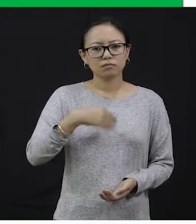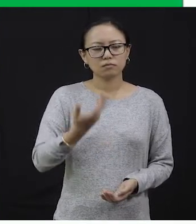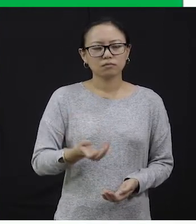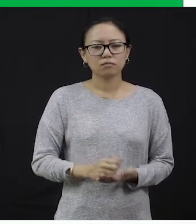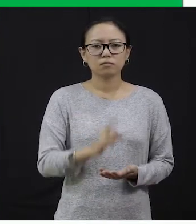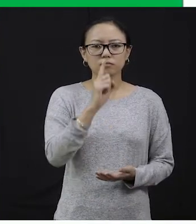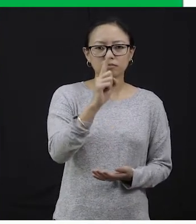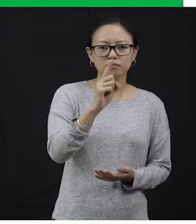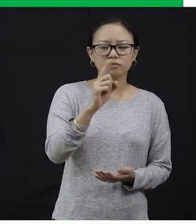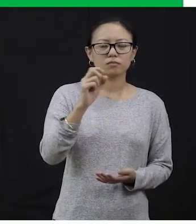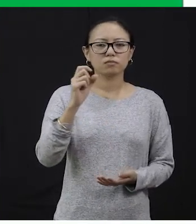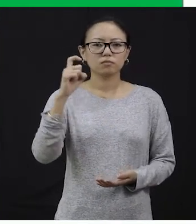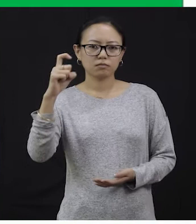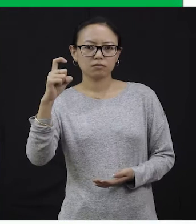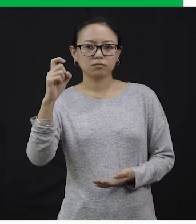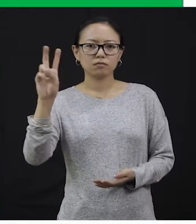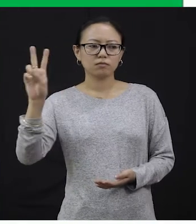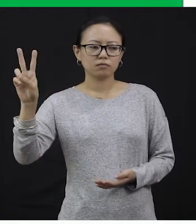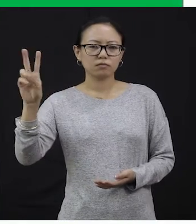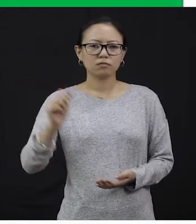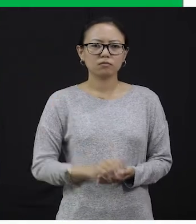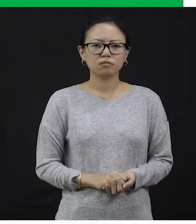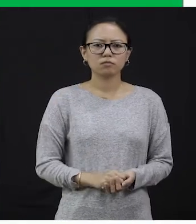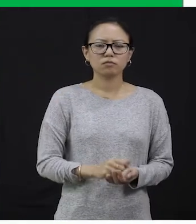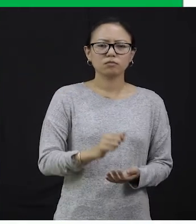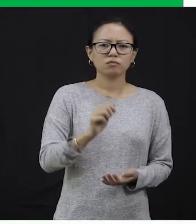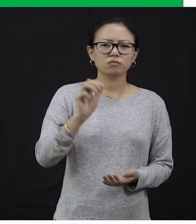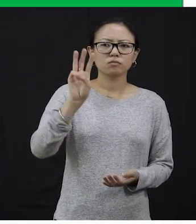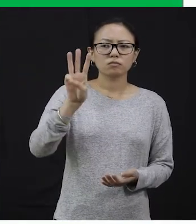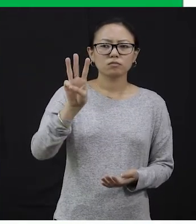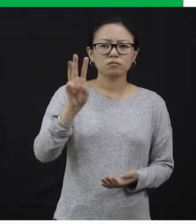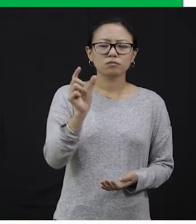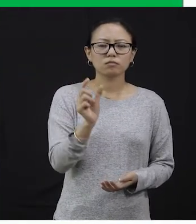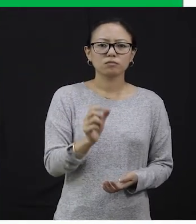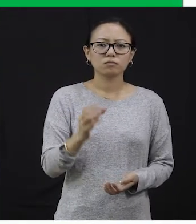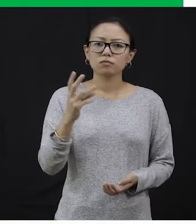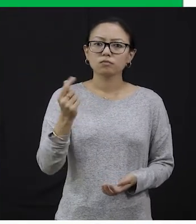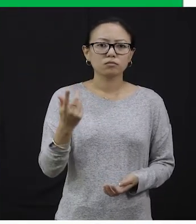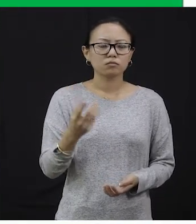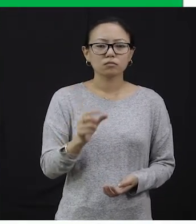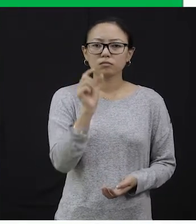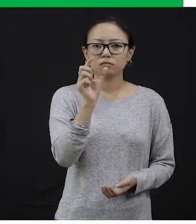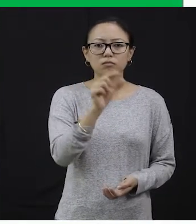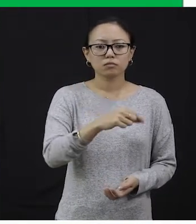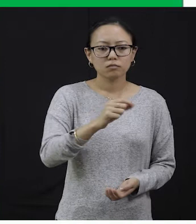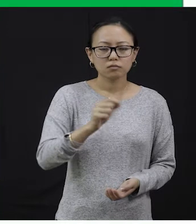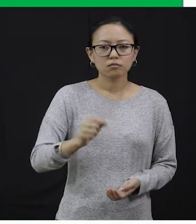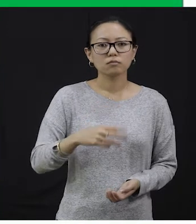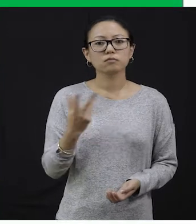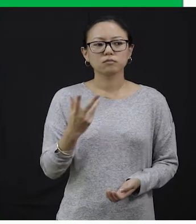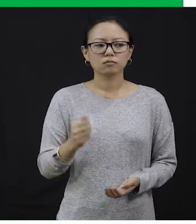172. So how to write three-digit number here? So first read the hundreds place,